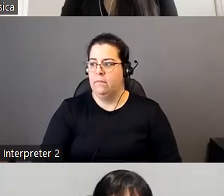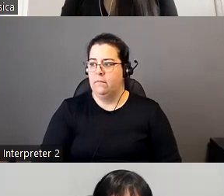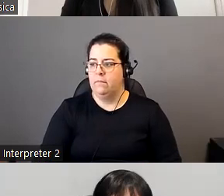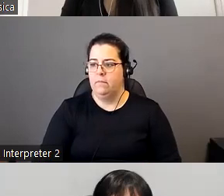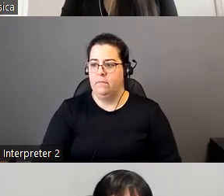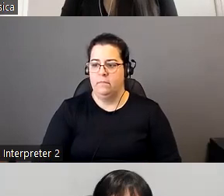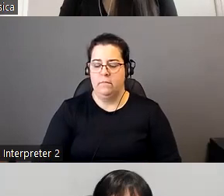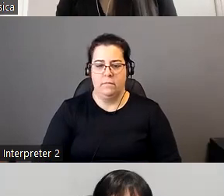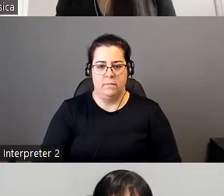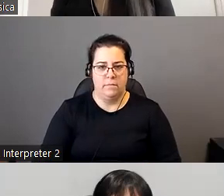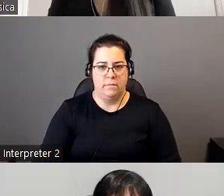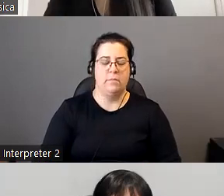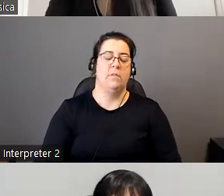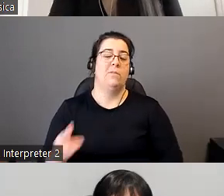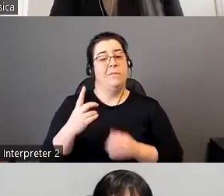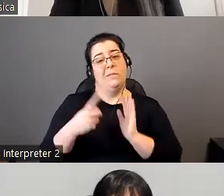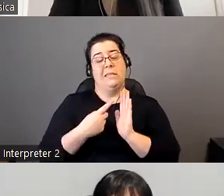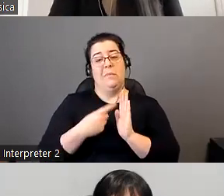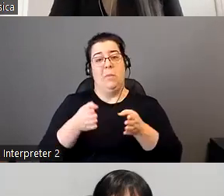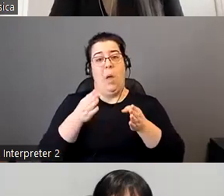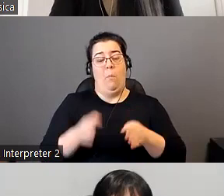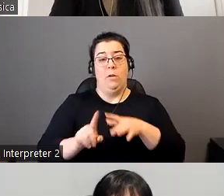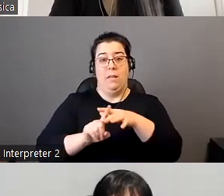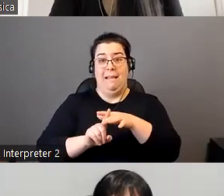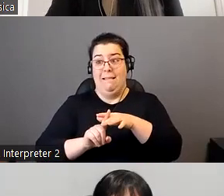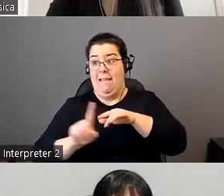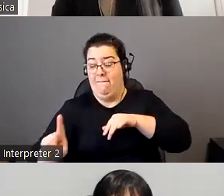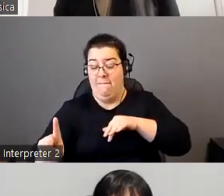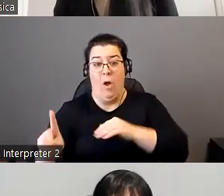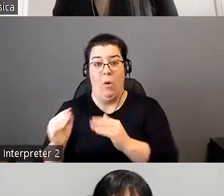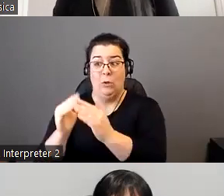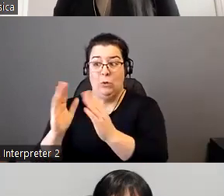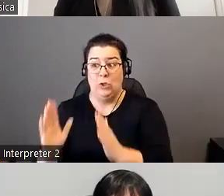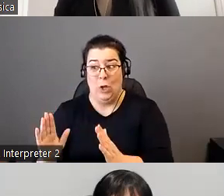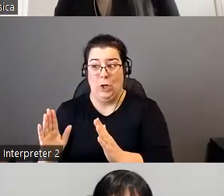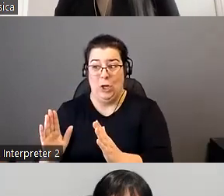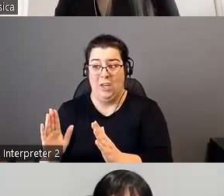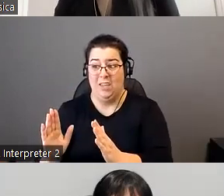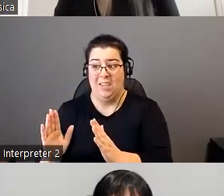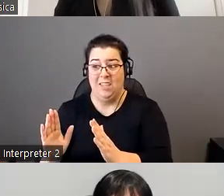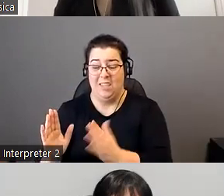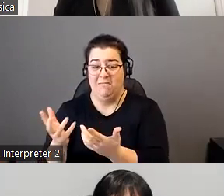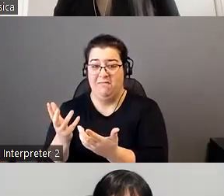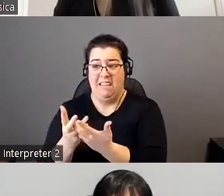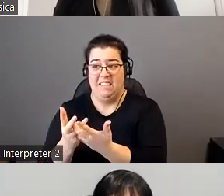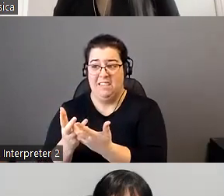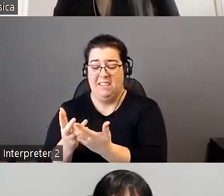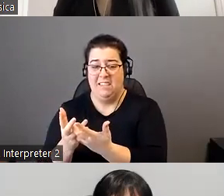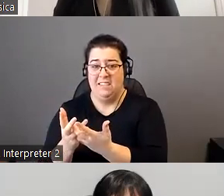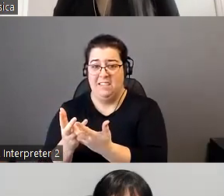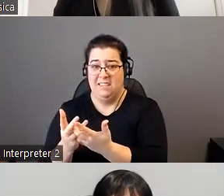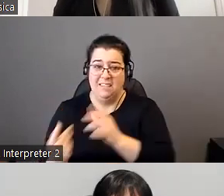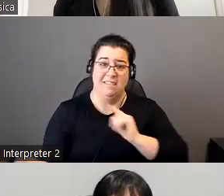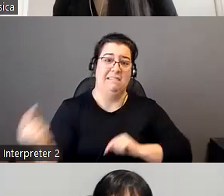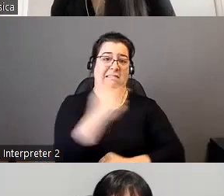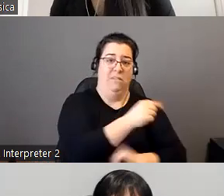situation they were trying to leave, because where they went just did not quite fit. Right. And so